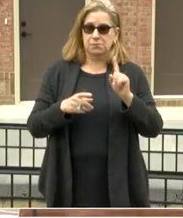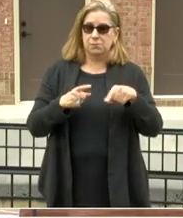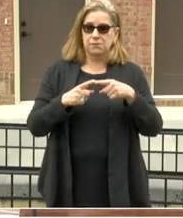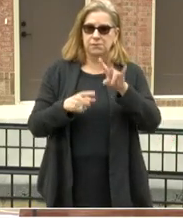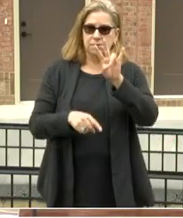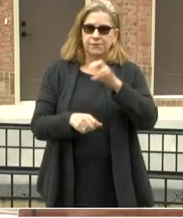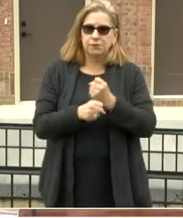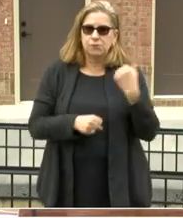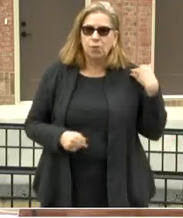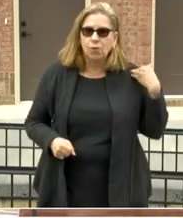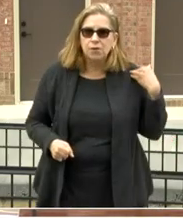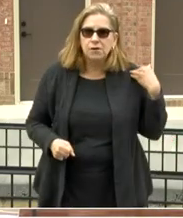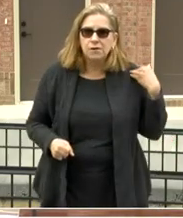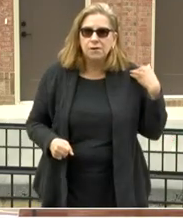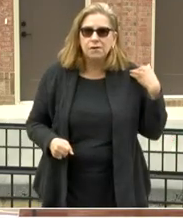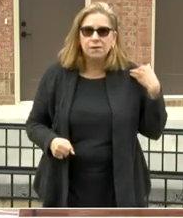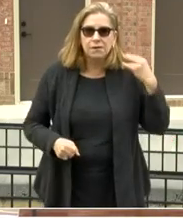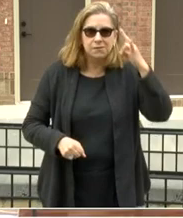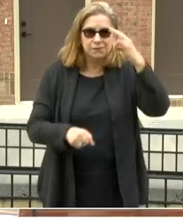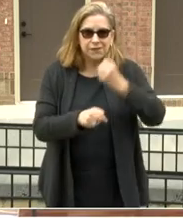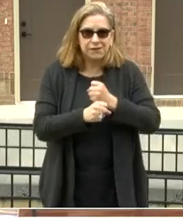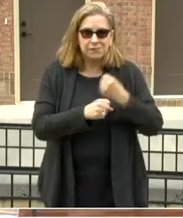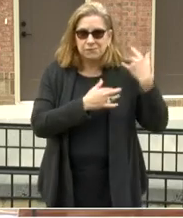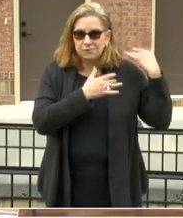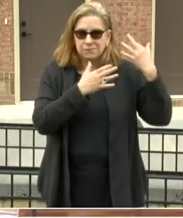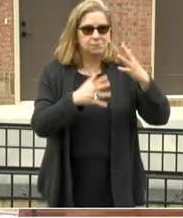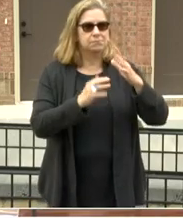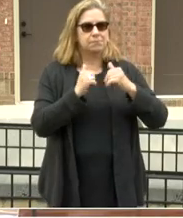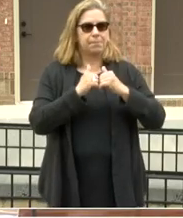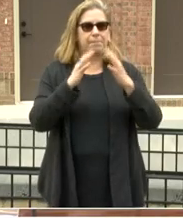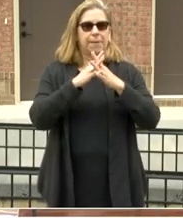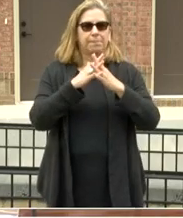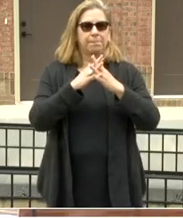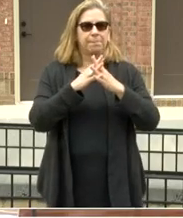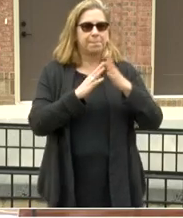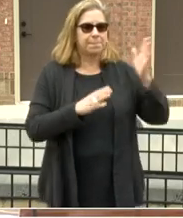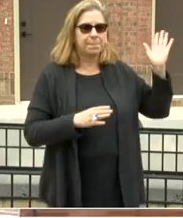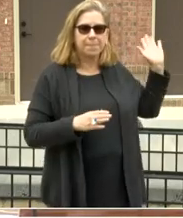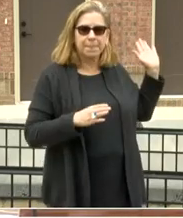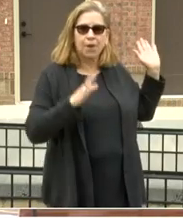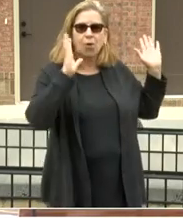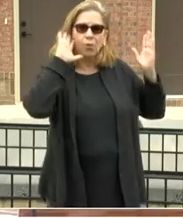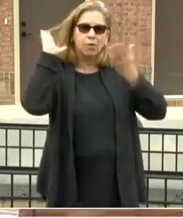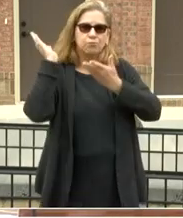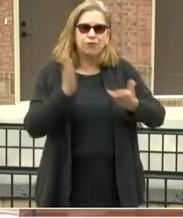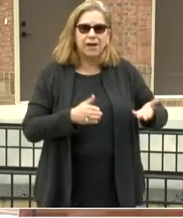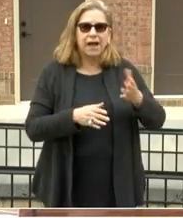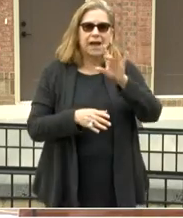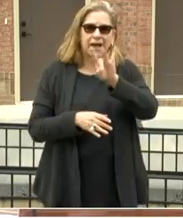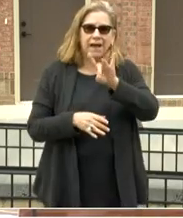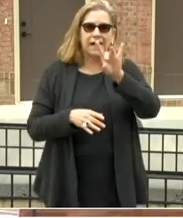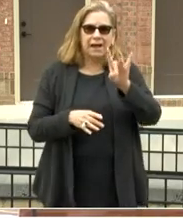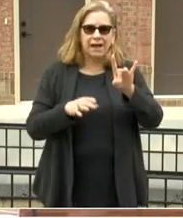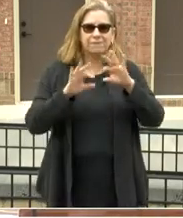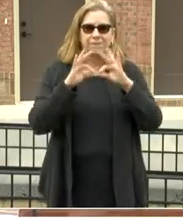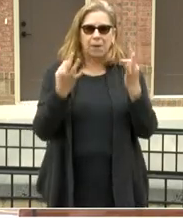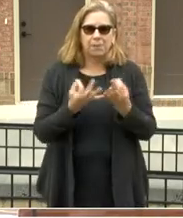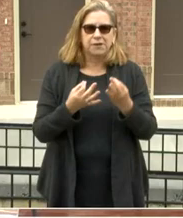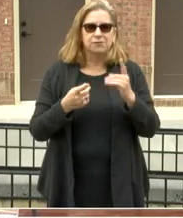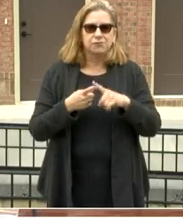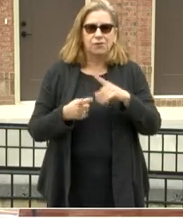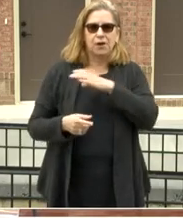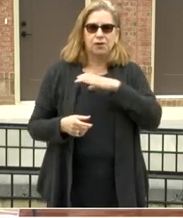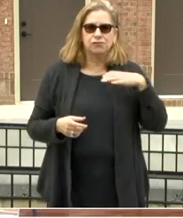home ownership to 88 families in Congress Heights, consistent with our unwavering commitment to building